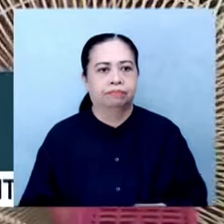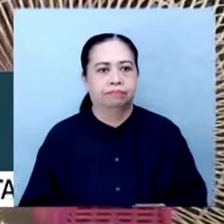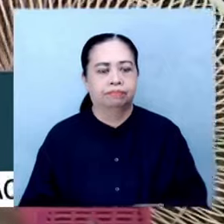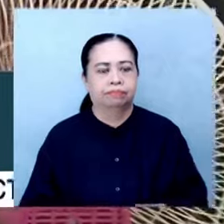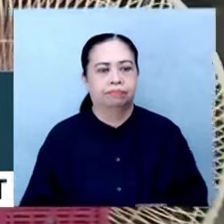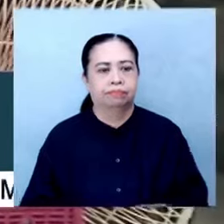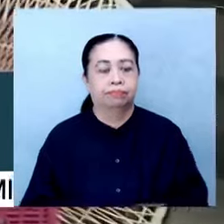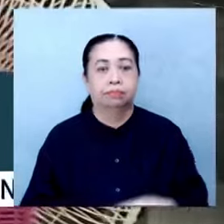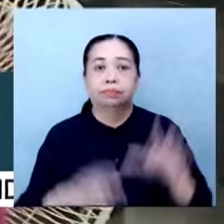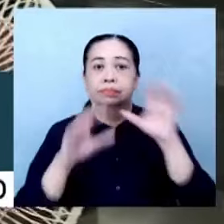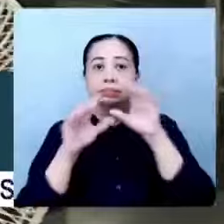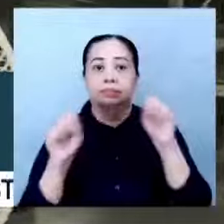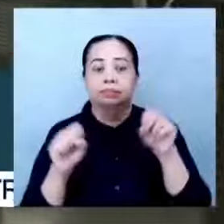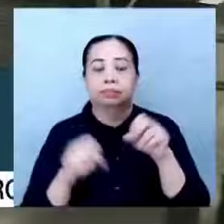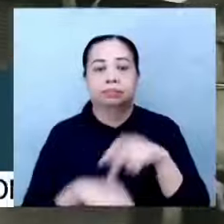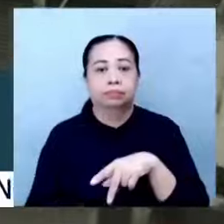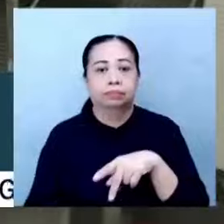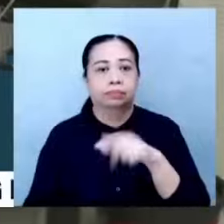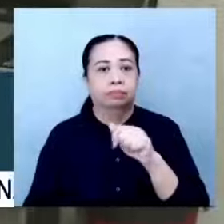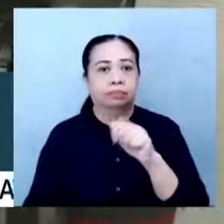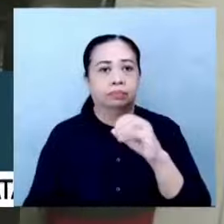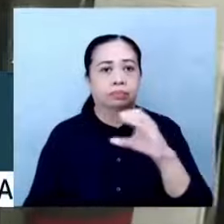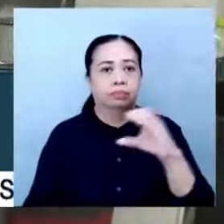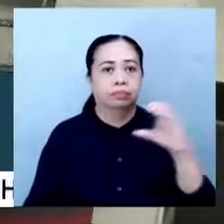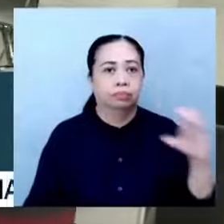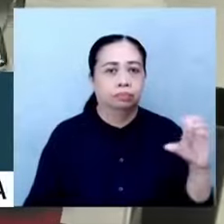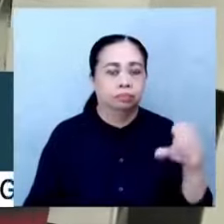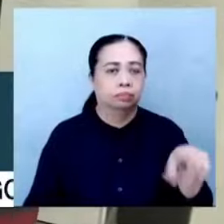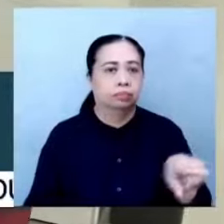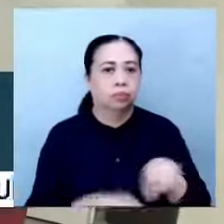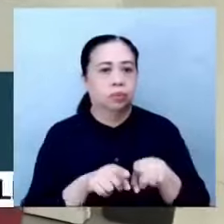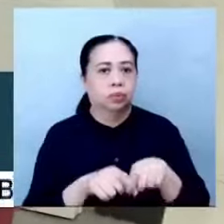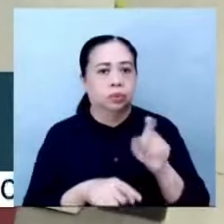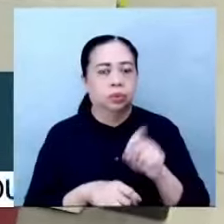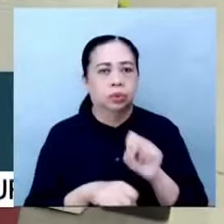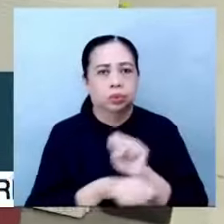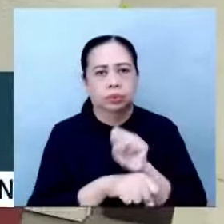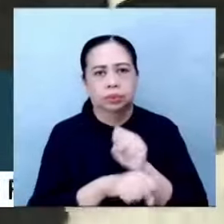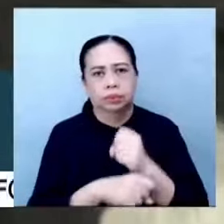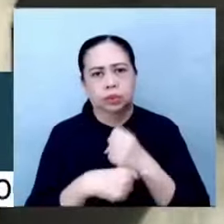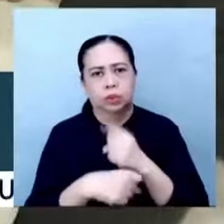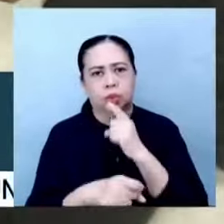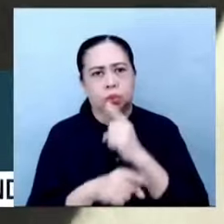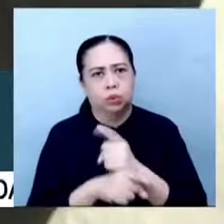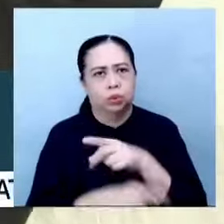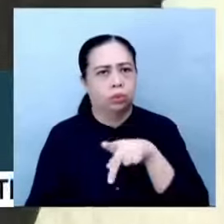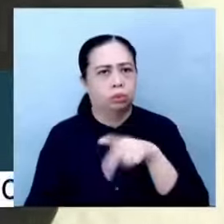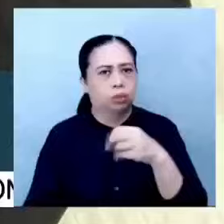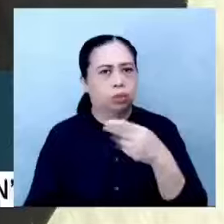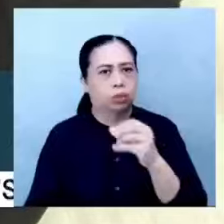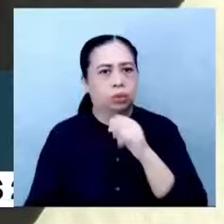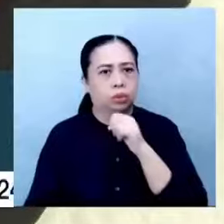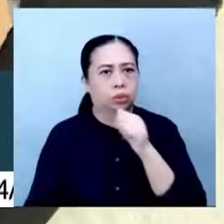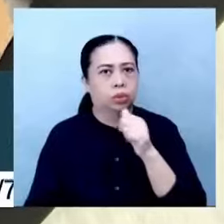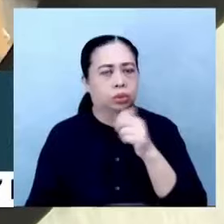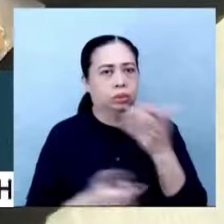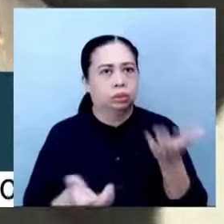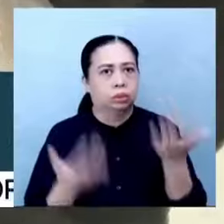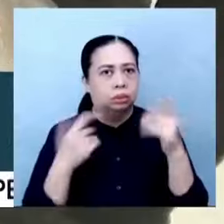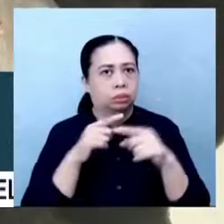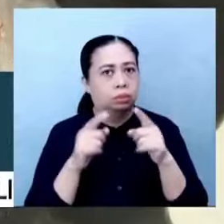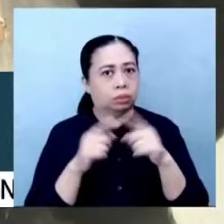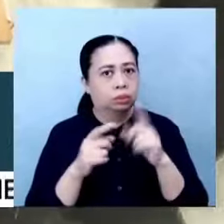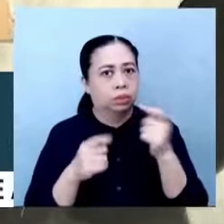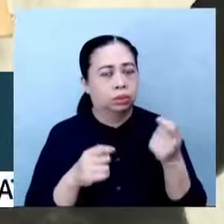The Presidential Anti-Organized Crime Commission, for its part, calls for efforts to ensure the POGO ban would not be lifted when Marcos's